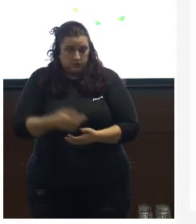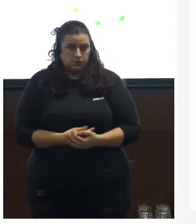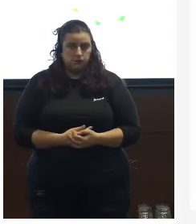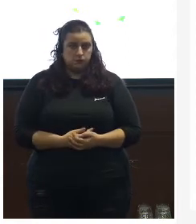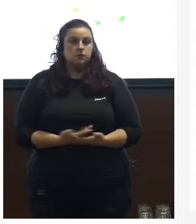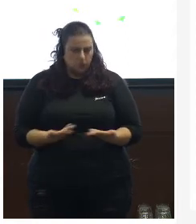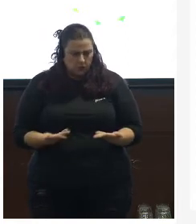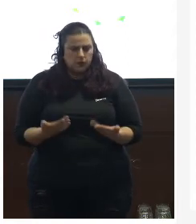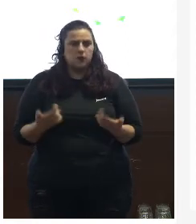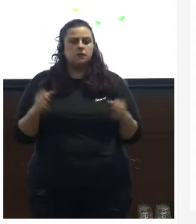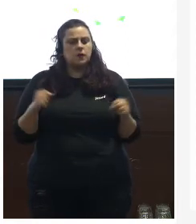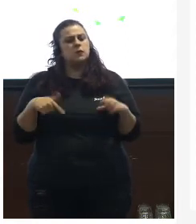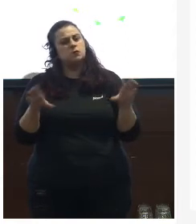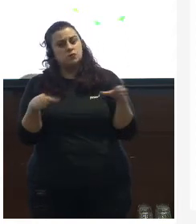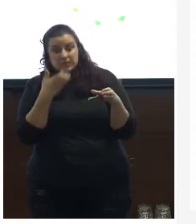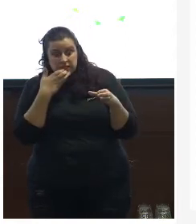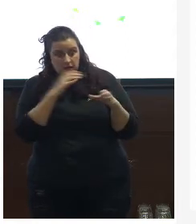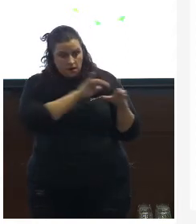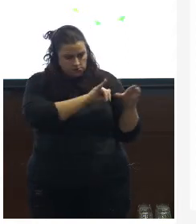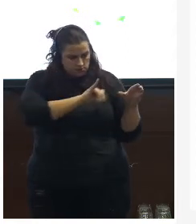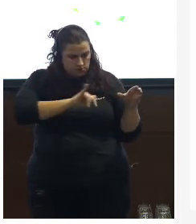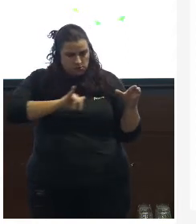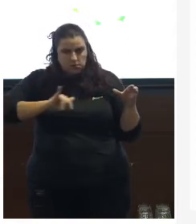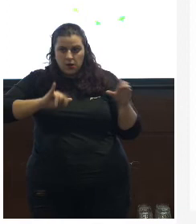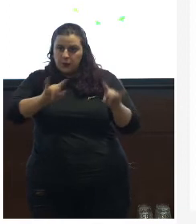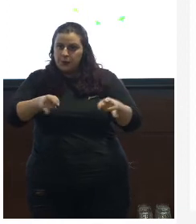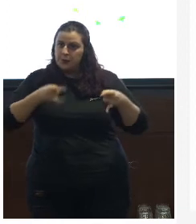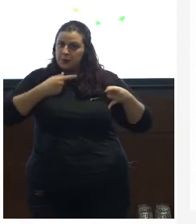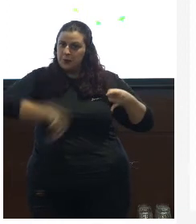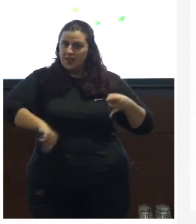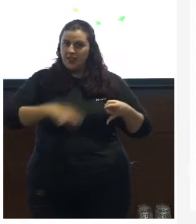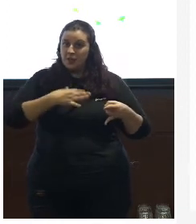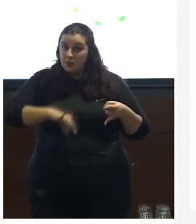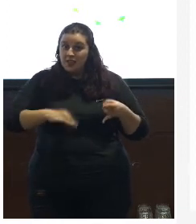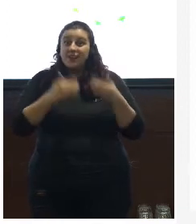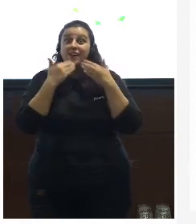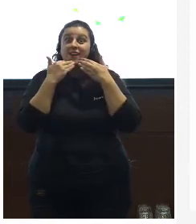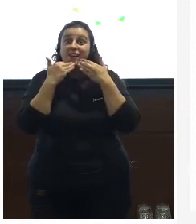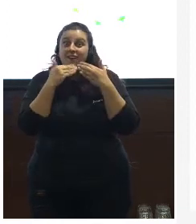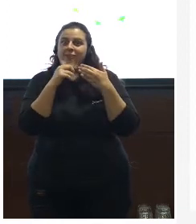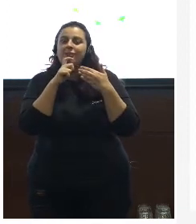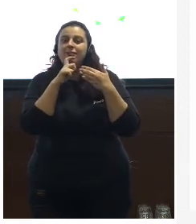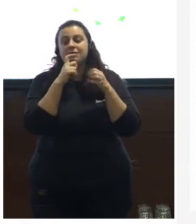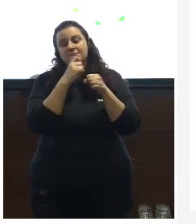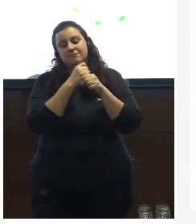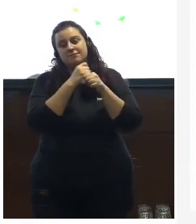to guide groups with special needs. So these are